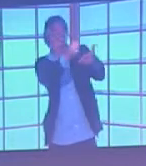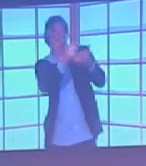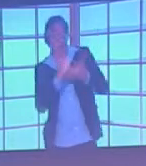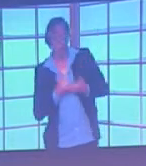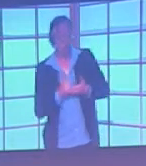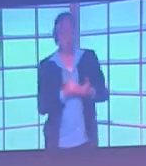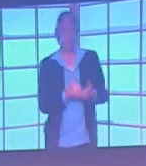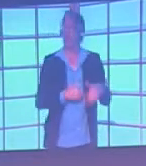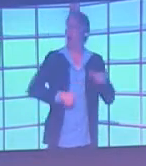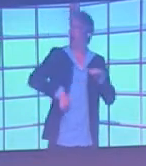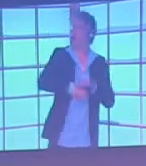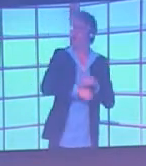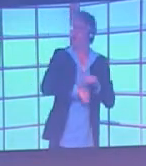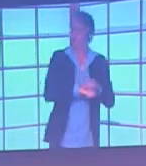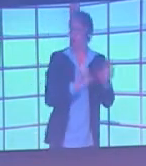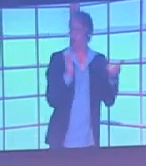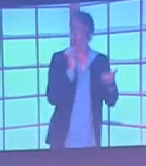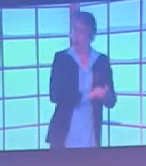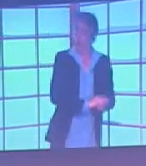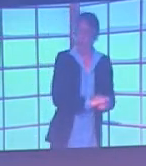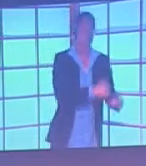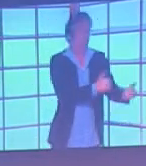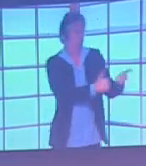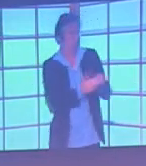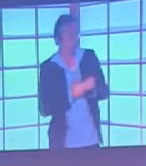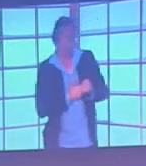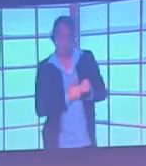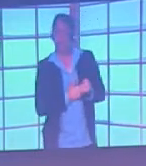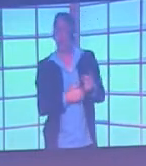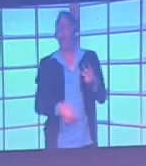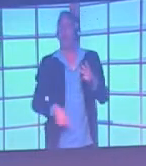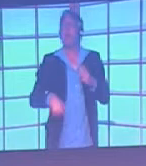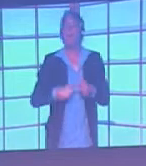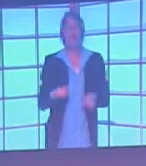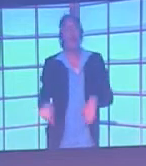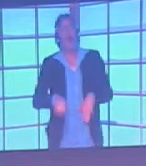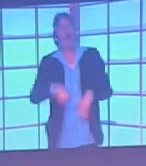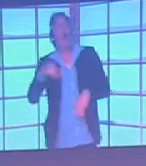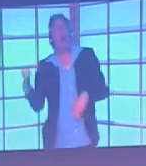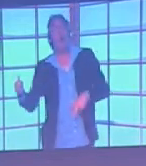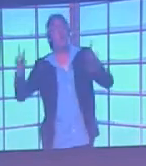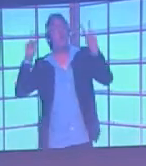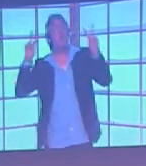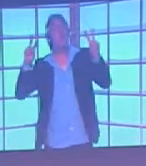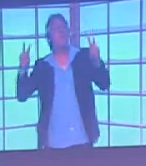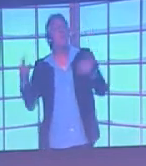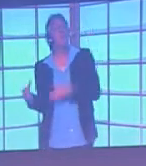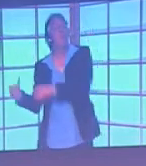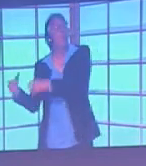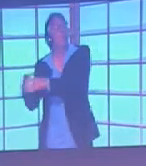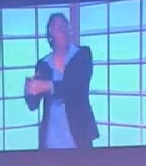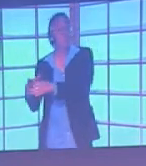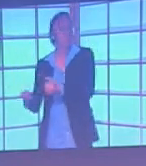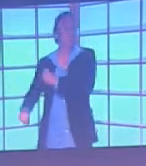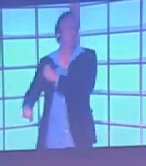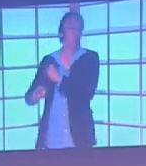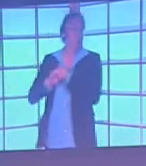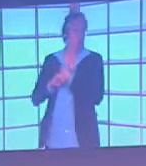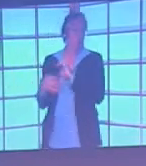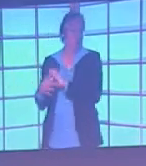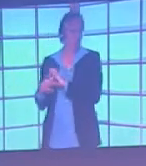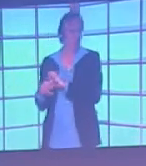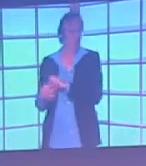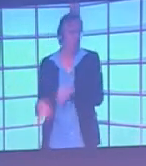But we also need support from our fellow fans and fans groups. And I know in Germany, Volker, that the fans